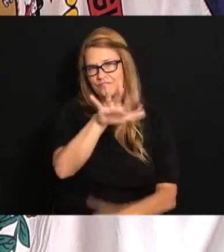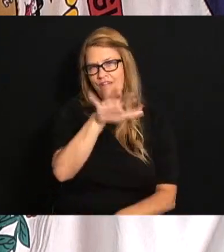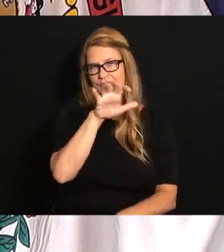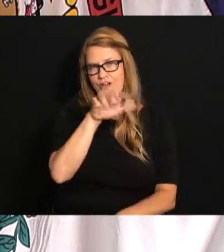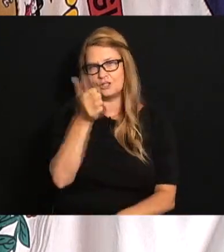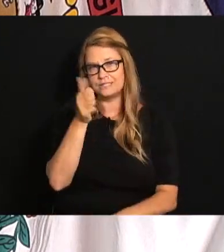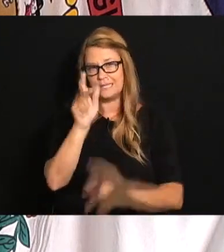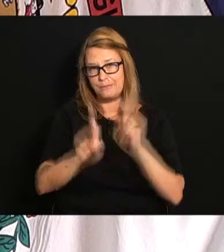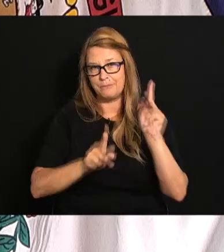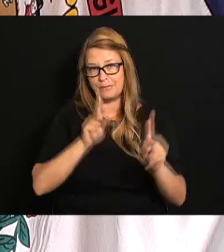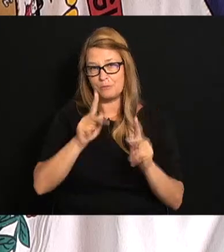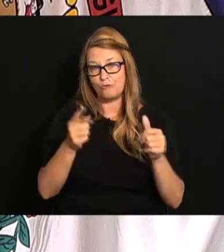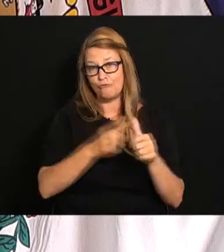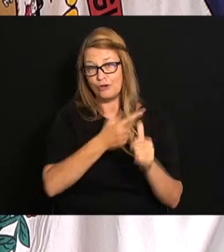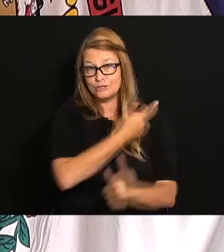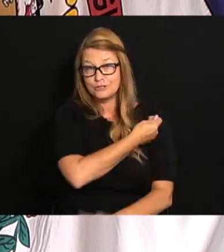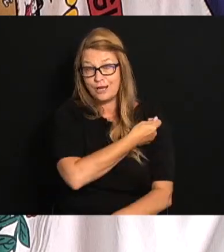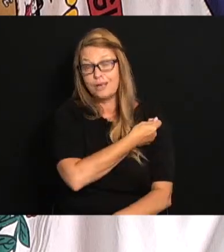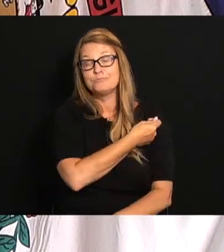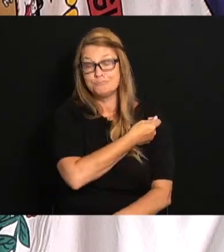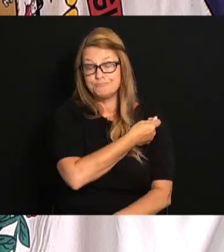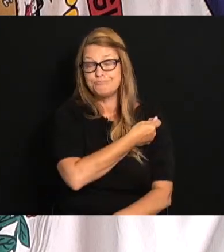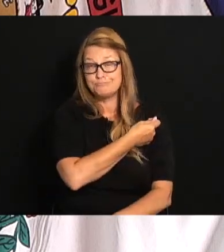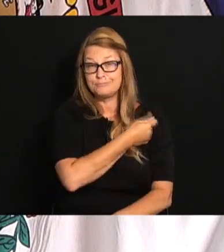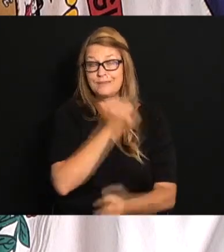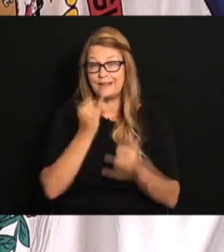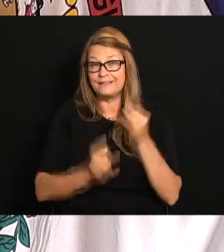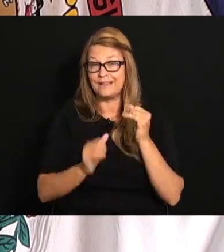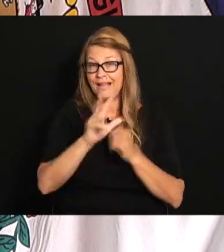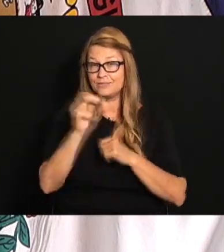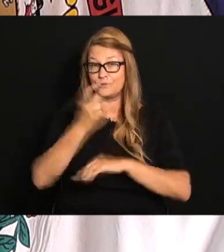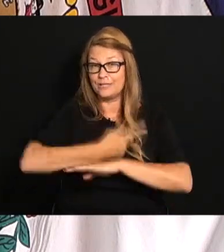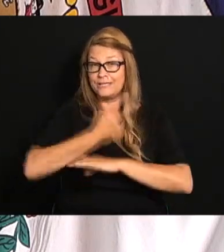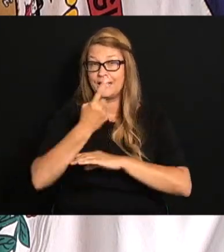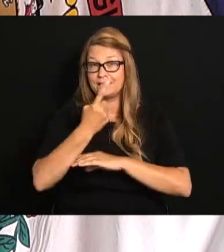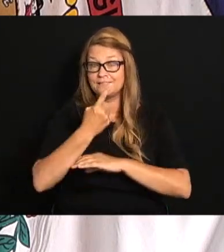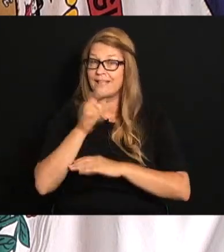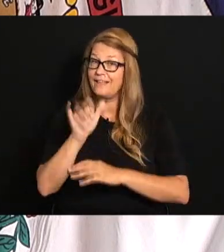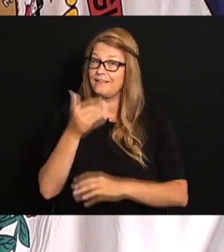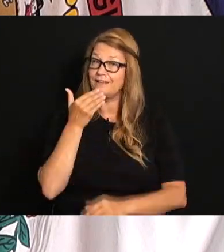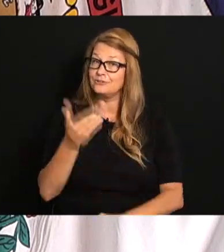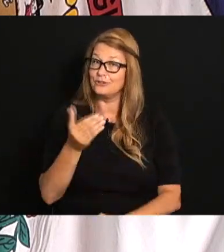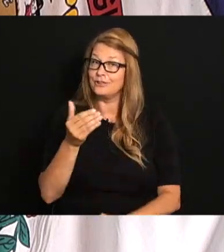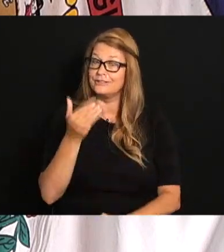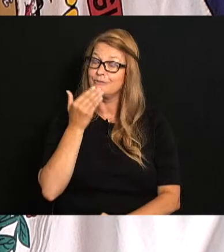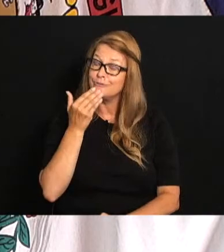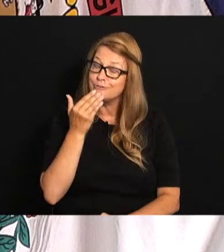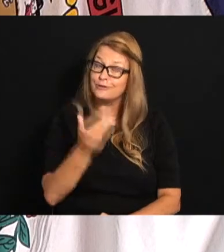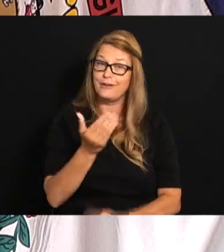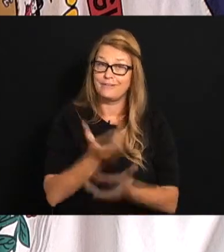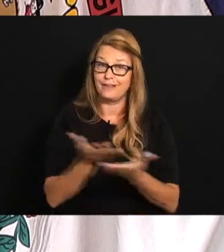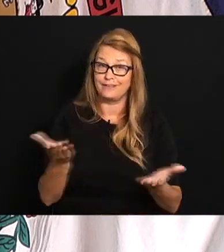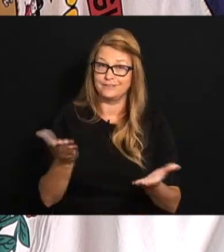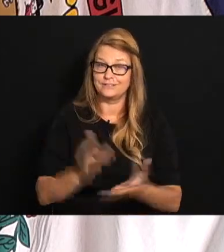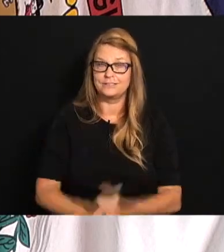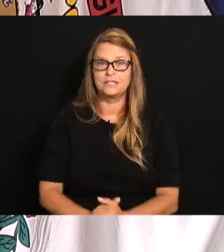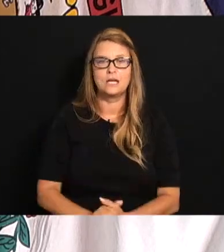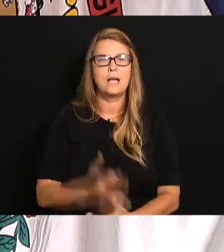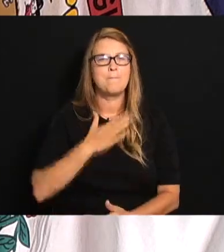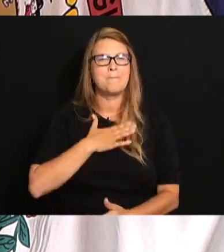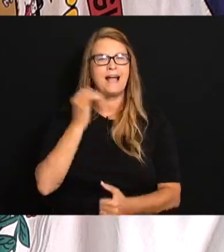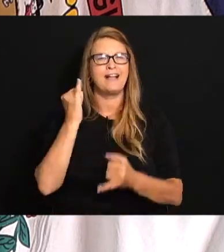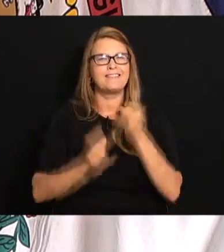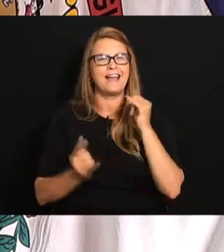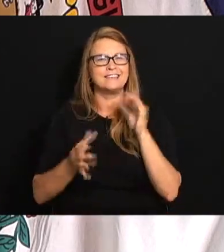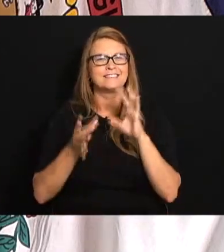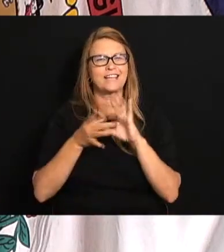4,510 folks got their first shot in the last 30 days. It's good stuff, really good stuff. And the last thing I got is